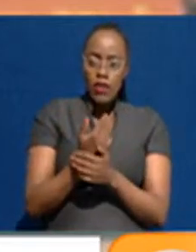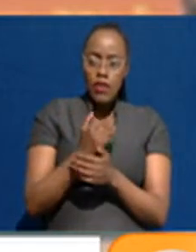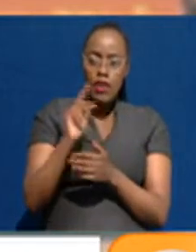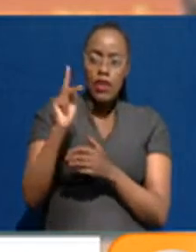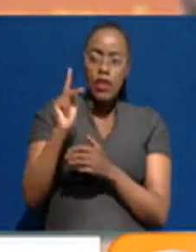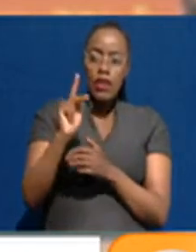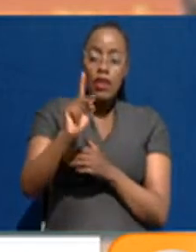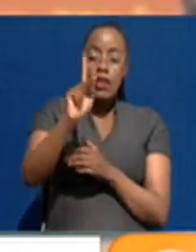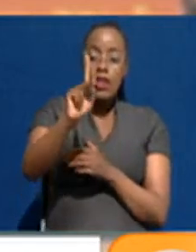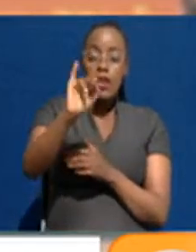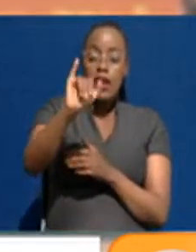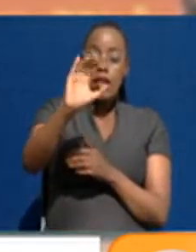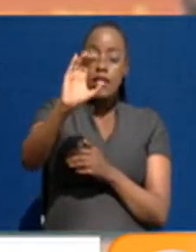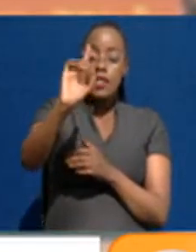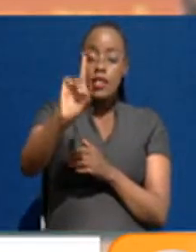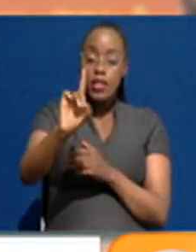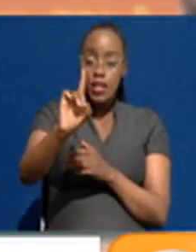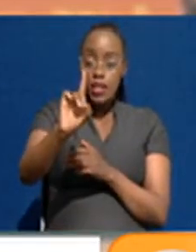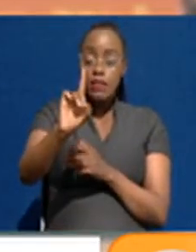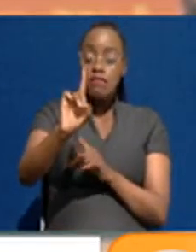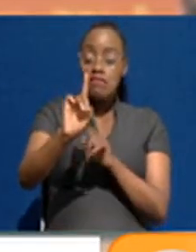Curriculum Development.